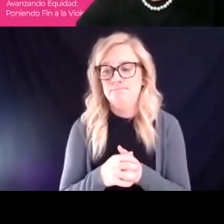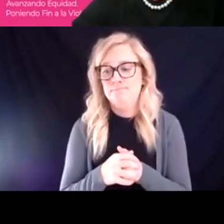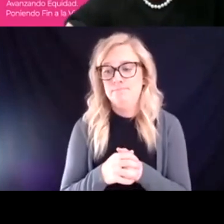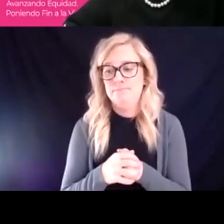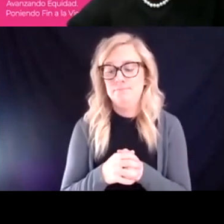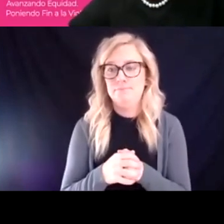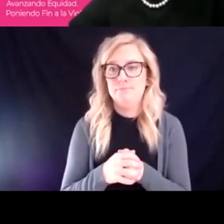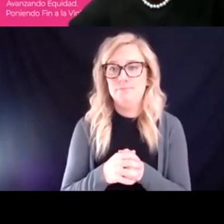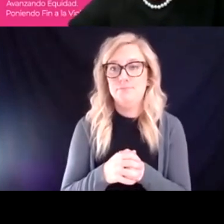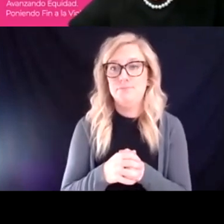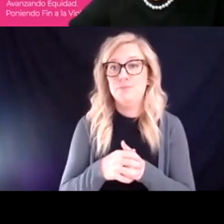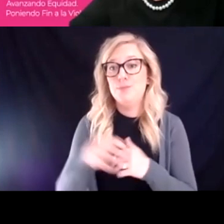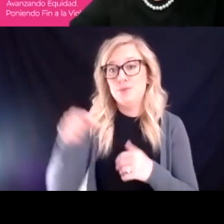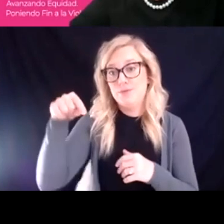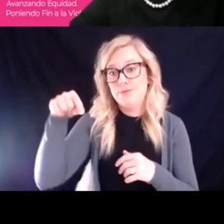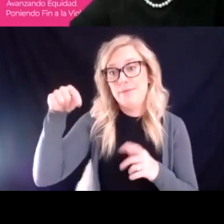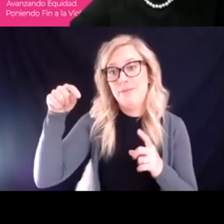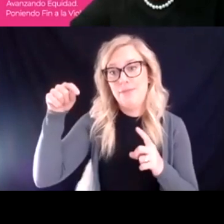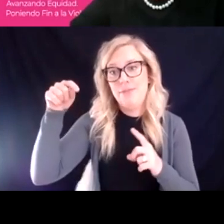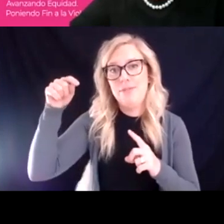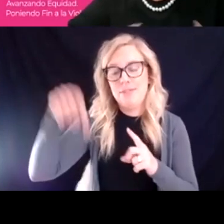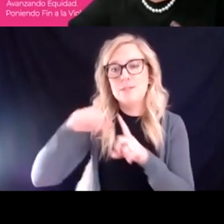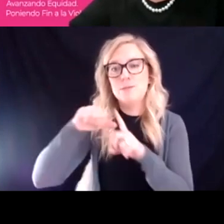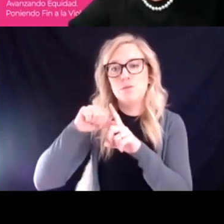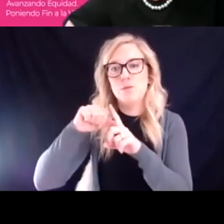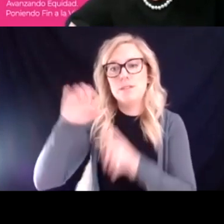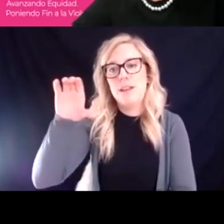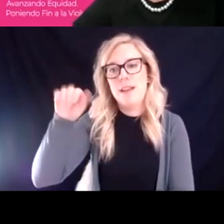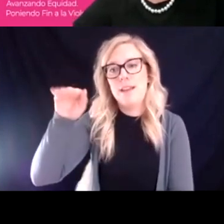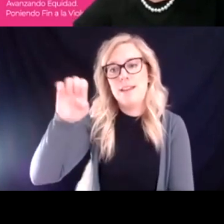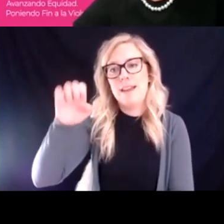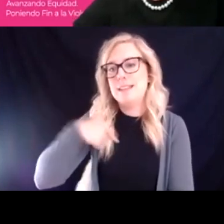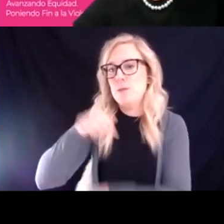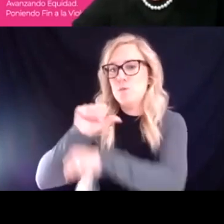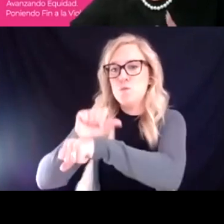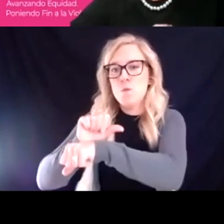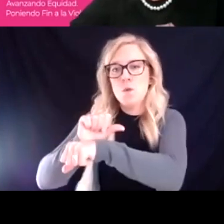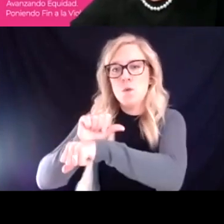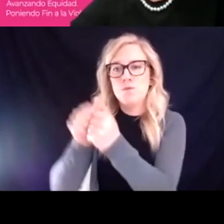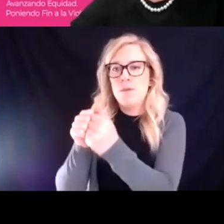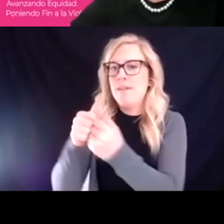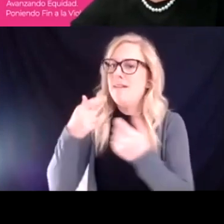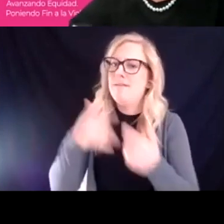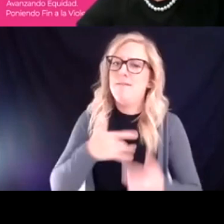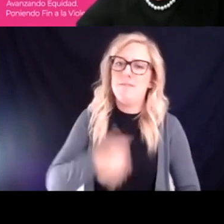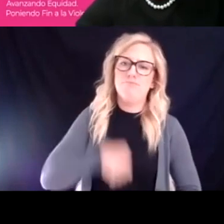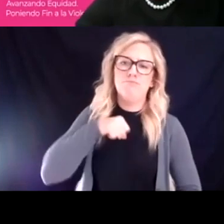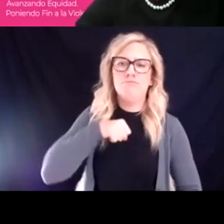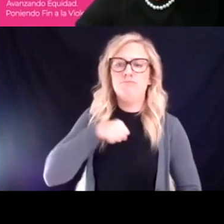So this was a case that we worked on. I feel very proud to say that we were able to help her. Her life